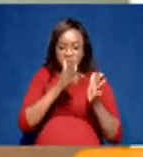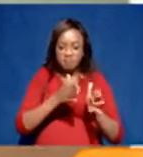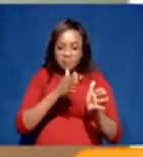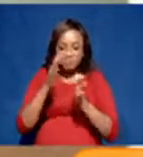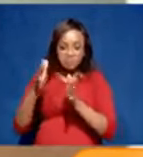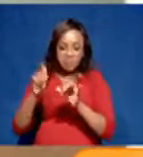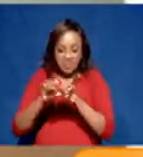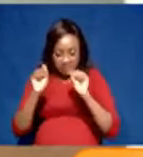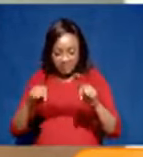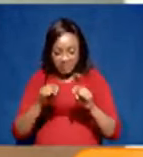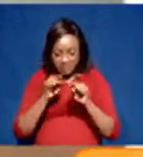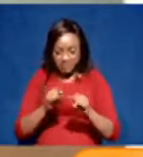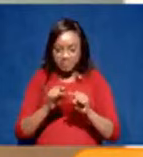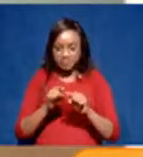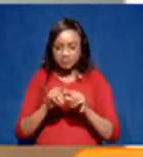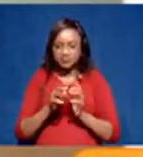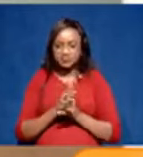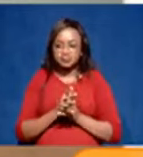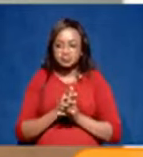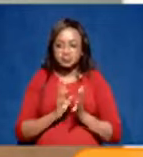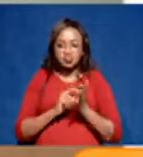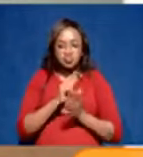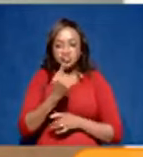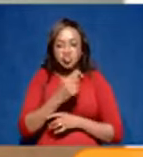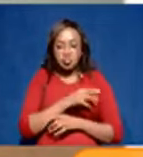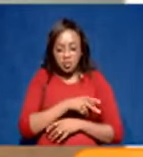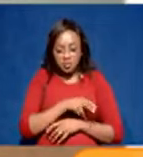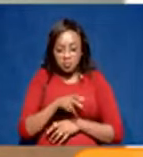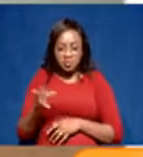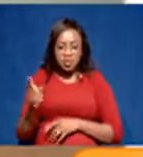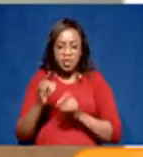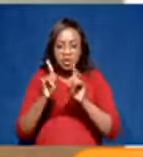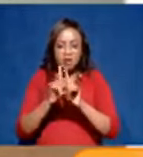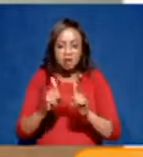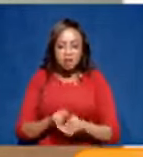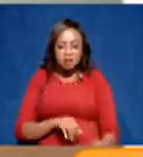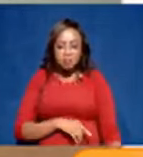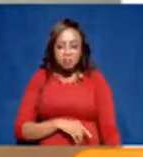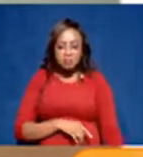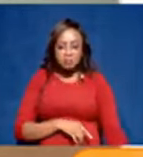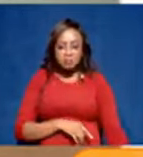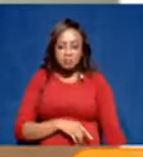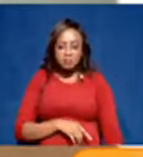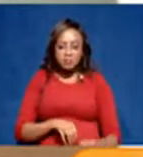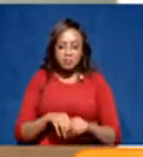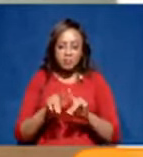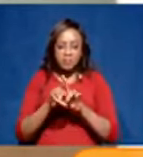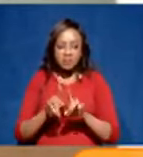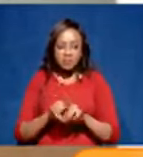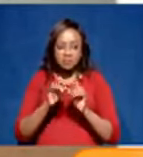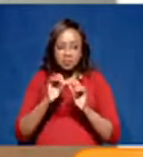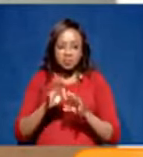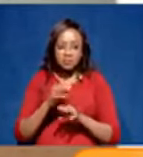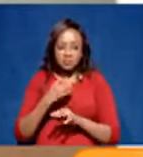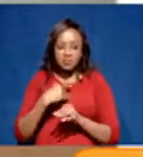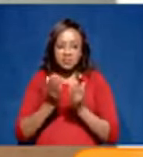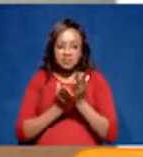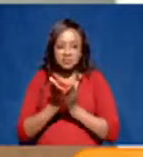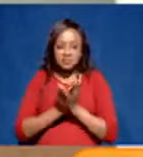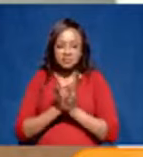it's through the system. Yours is to walk to the other level, or if it's an ambulance, then you are driven to the other level of service. But